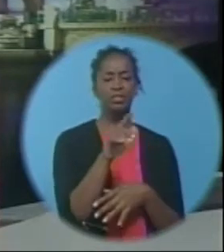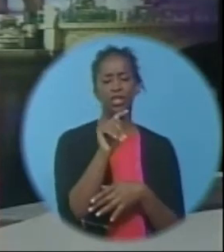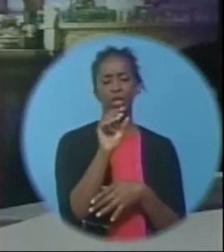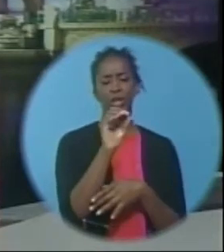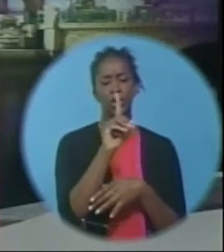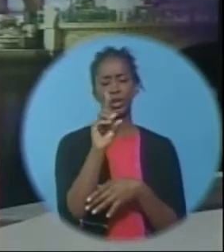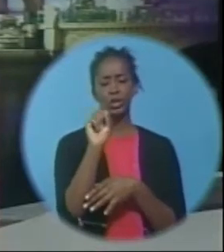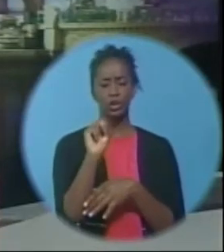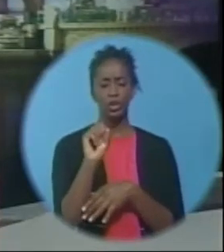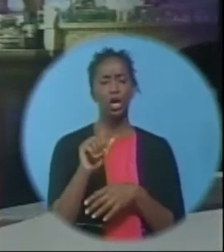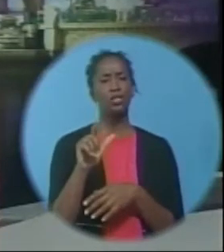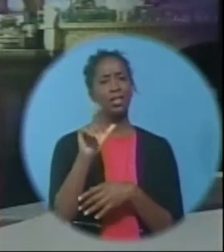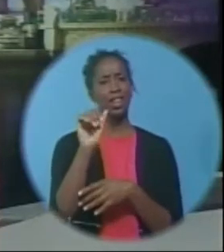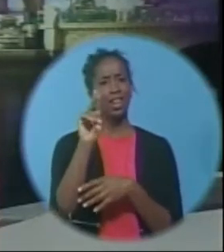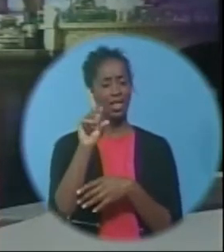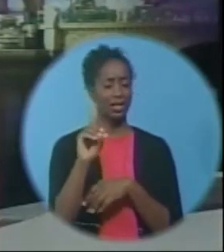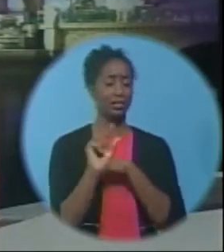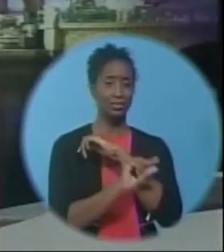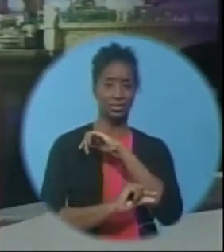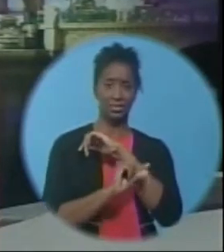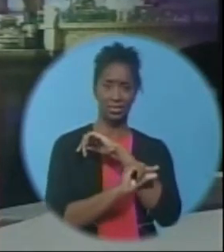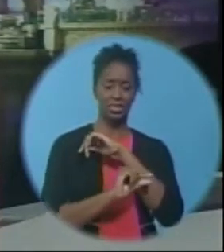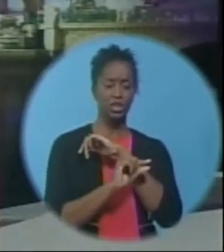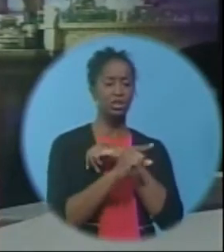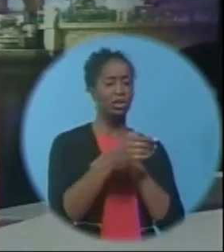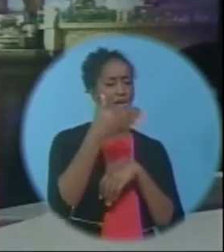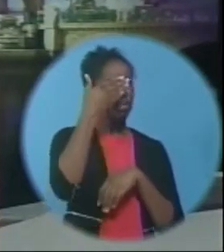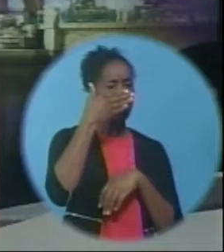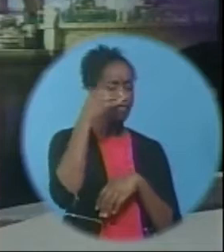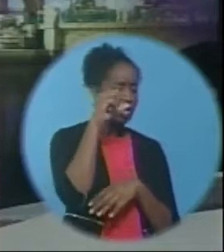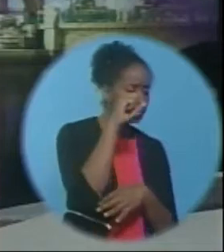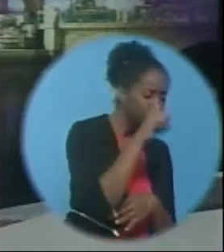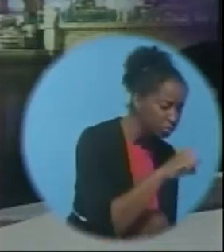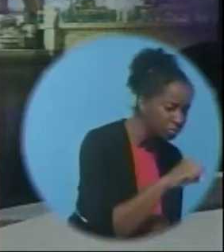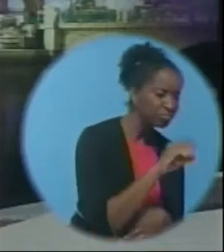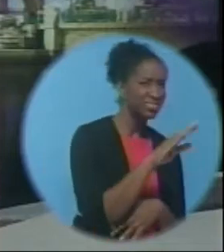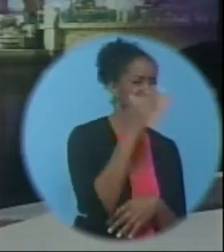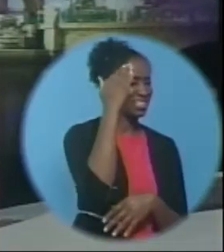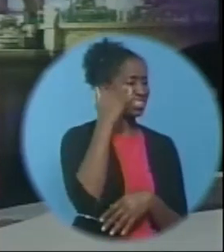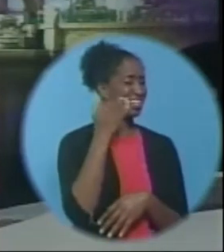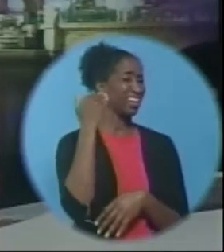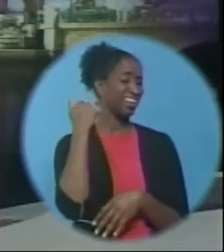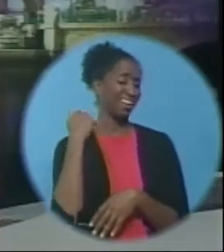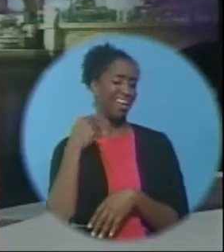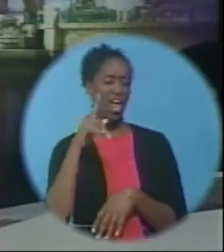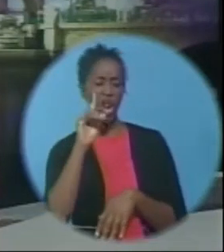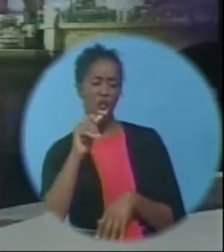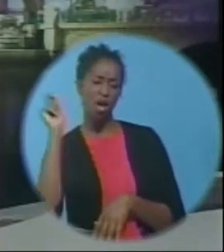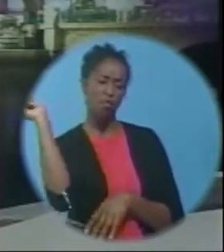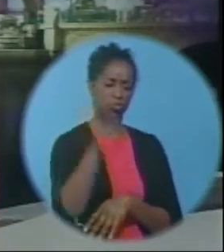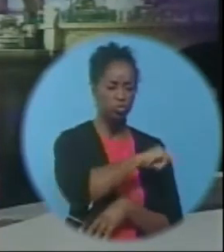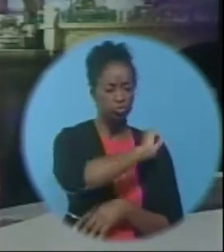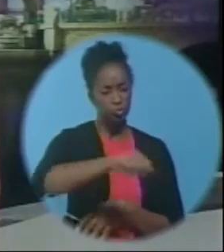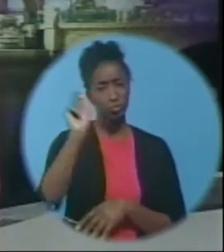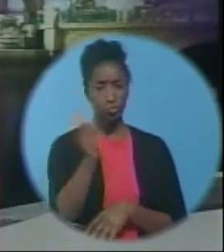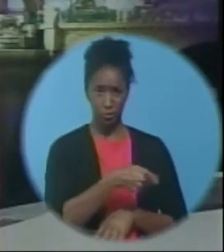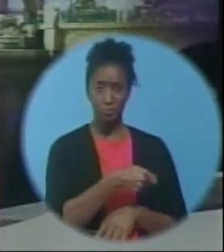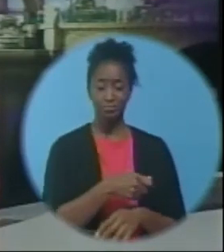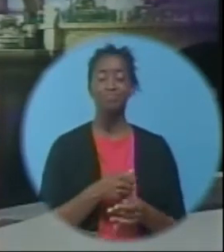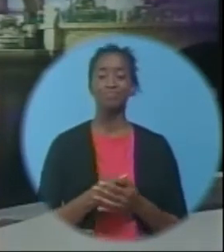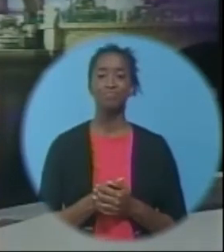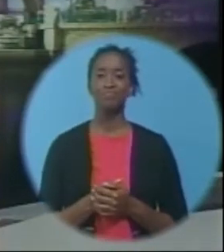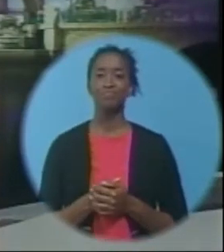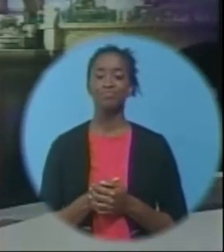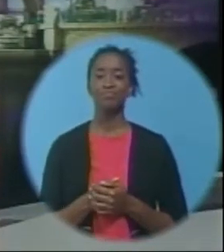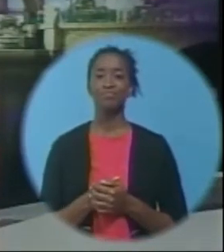St. George last Thursday, and his body bore what appeared to be chop wounds to his head and neck. Well, Barbados